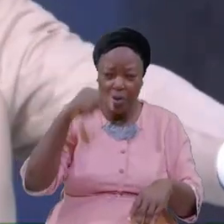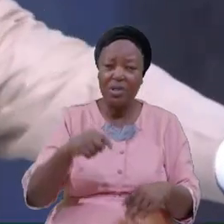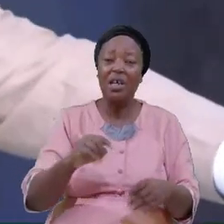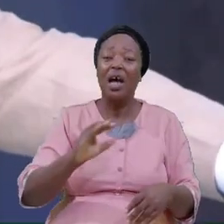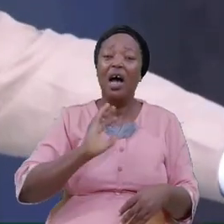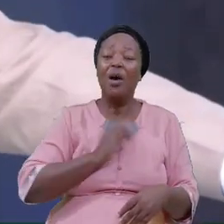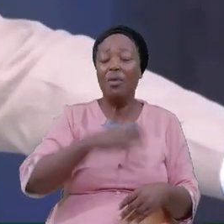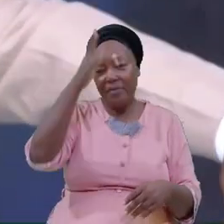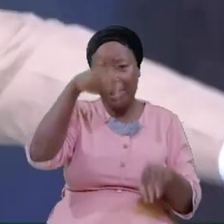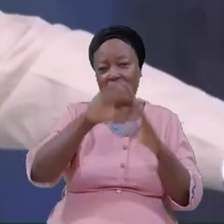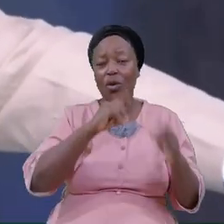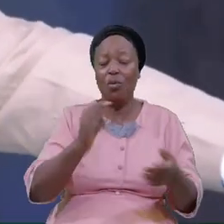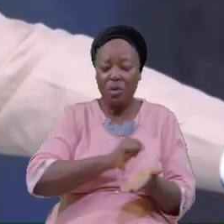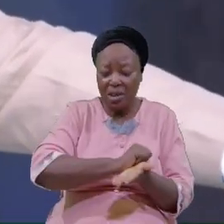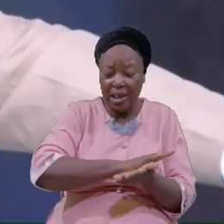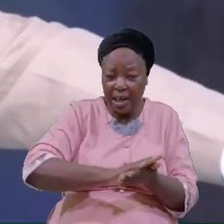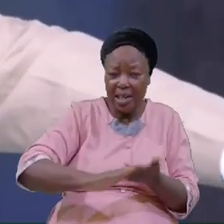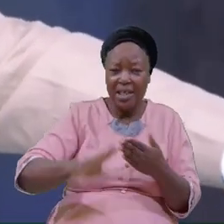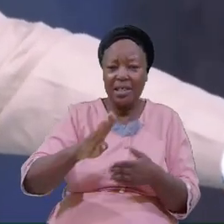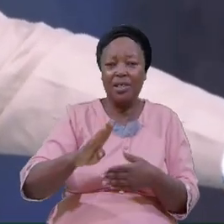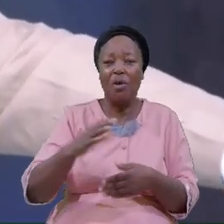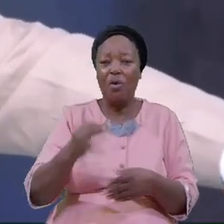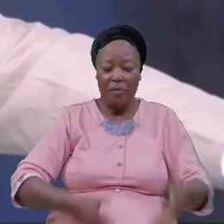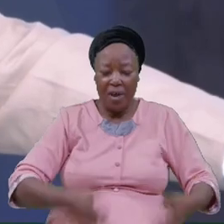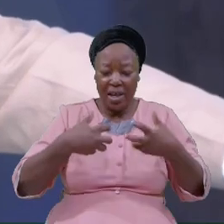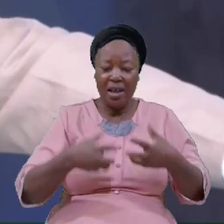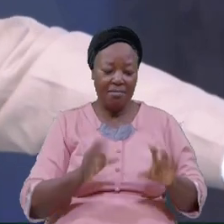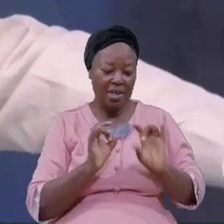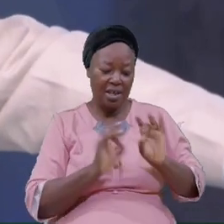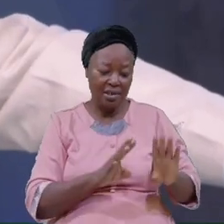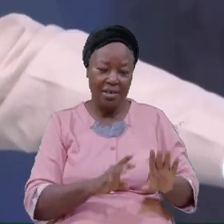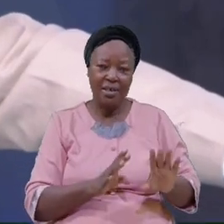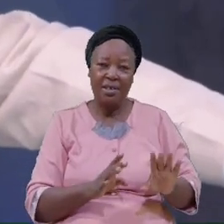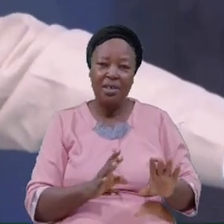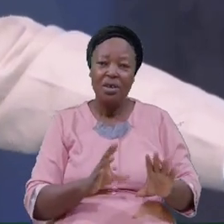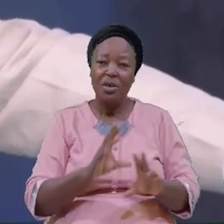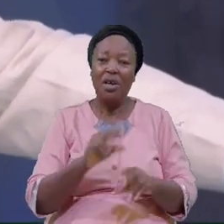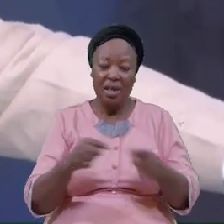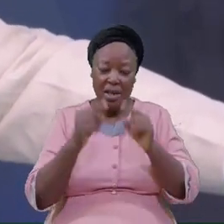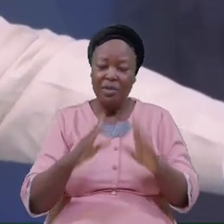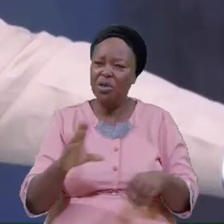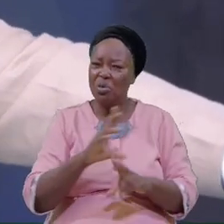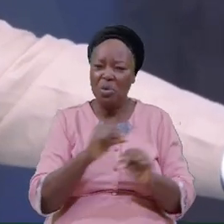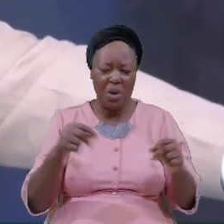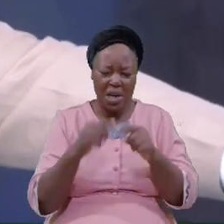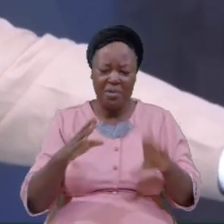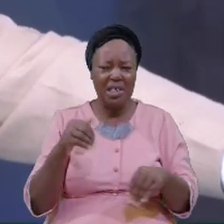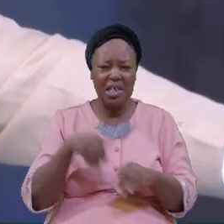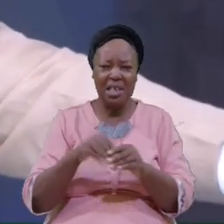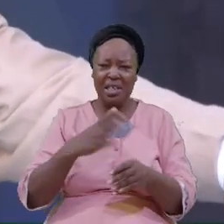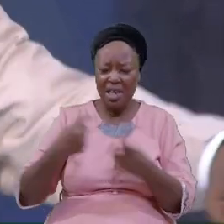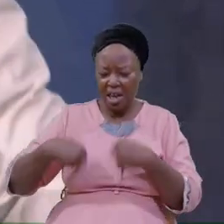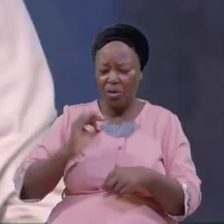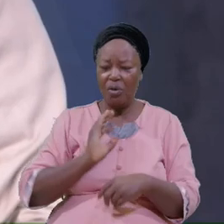la colère, animosity, de l'animosité, hatred, de la haine, enmity. De l'inimitié. Everything went out of tout my a quitté heart. Mon